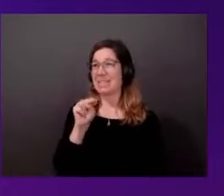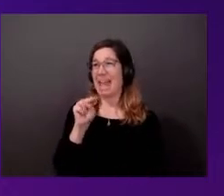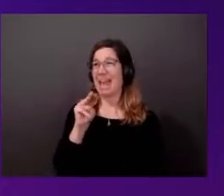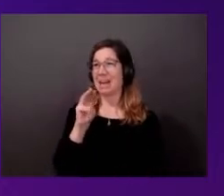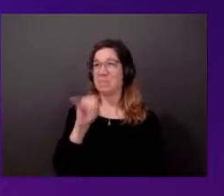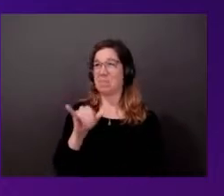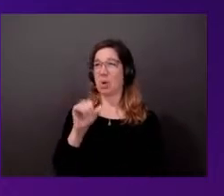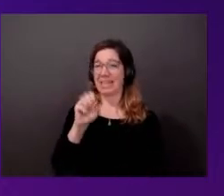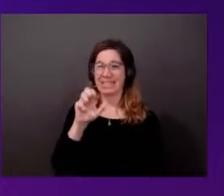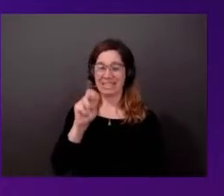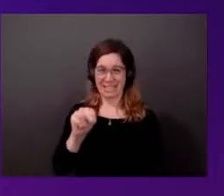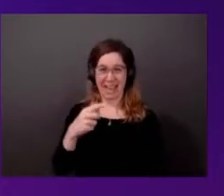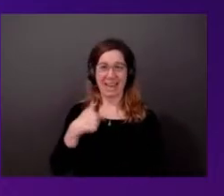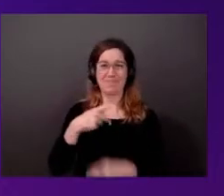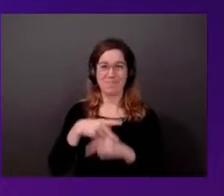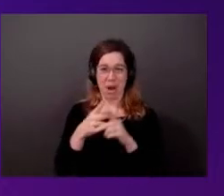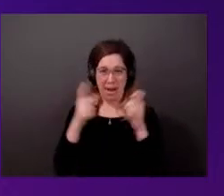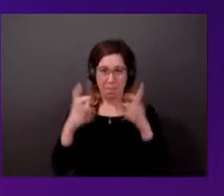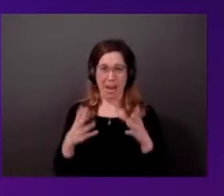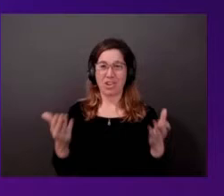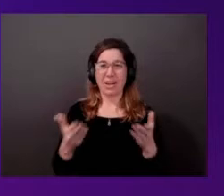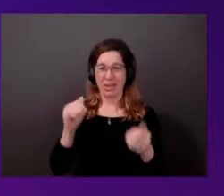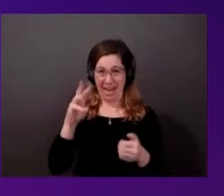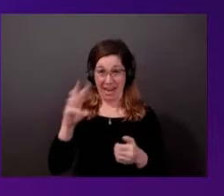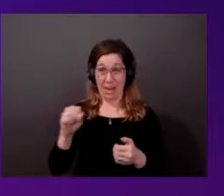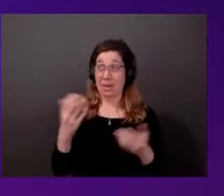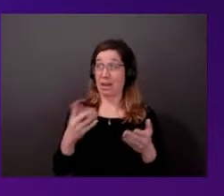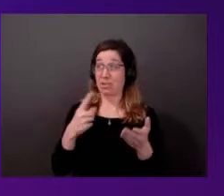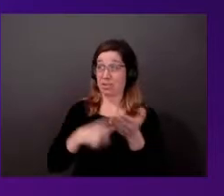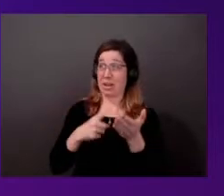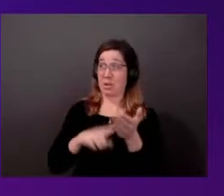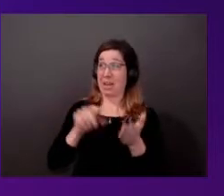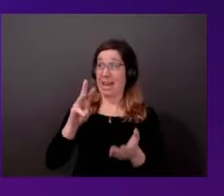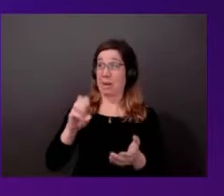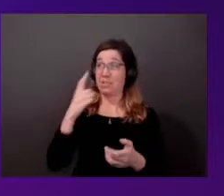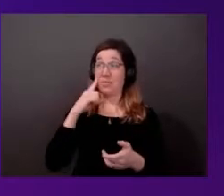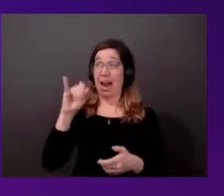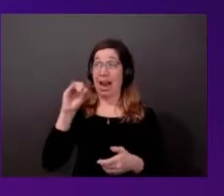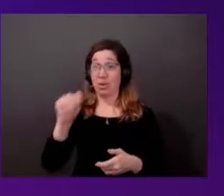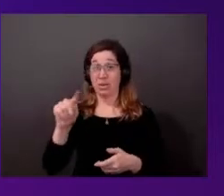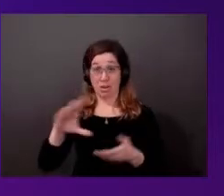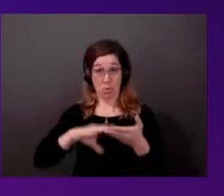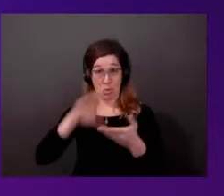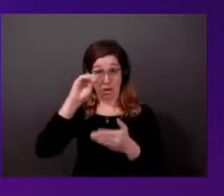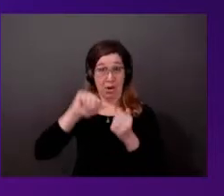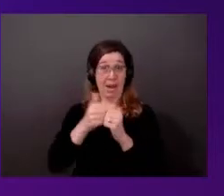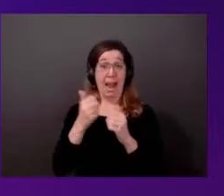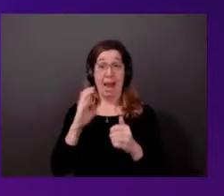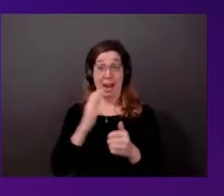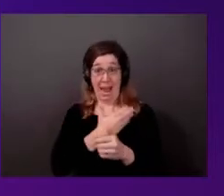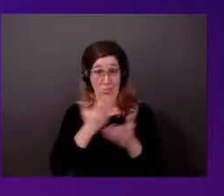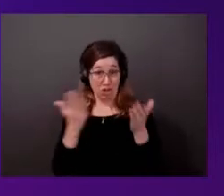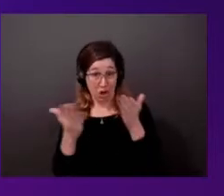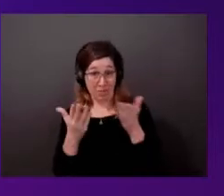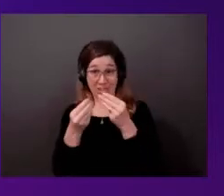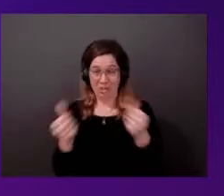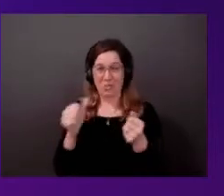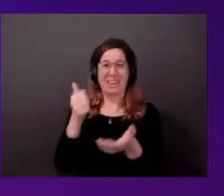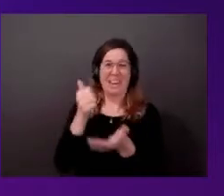and I'm here to talk to you about AWS for IoT, where you'll learn how the breadth of our services and solutions can help you in every step of your